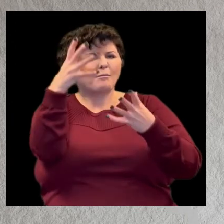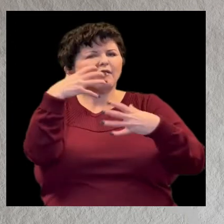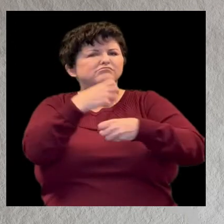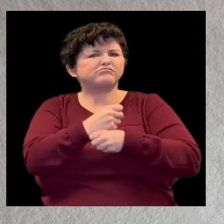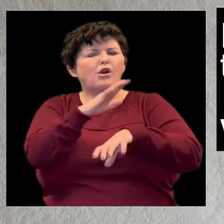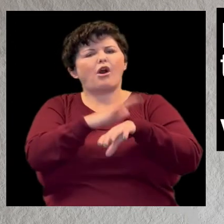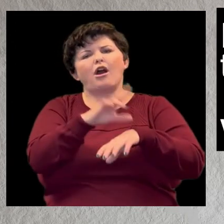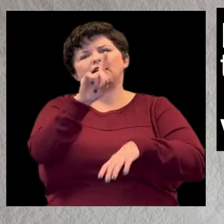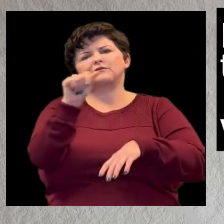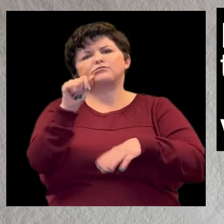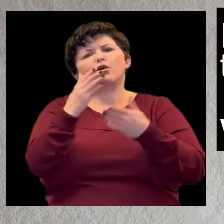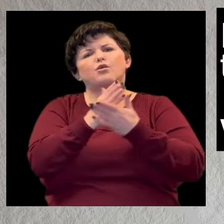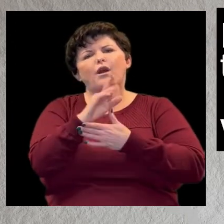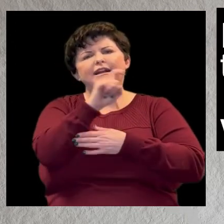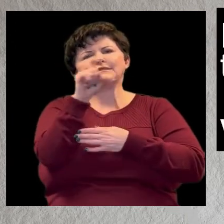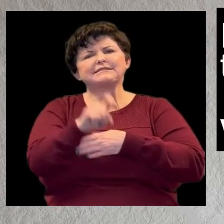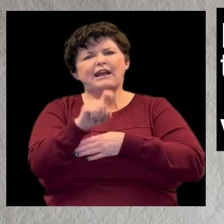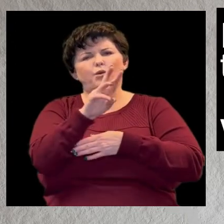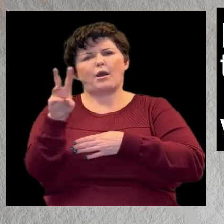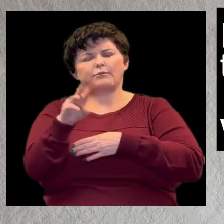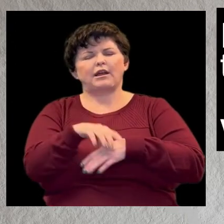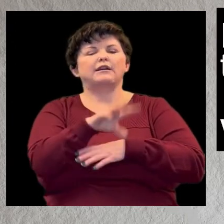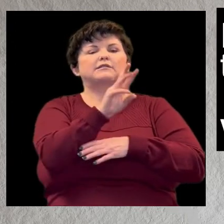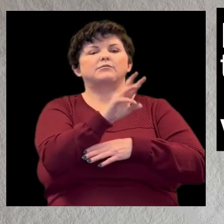on Disability Rights Texas website. Go to